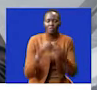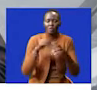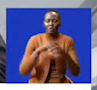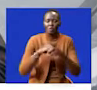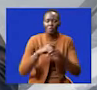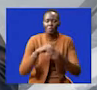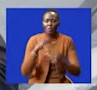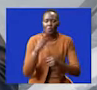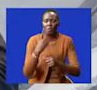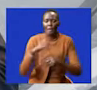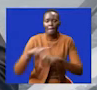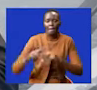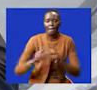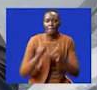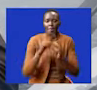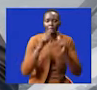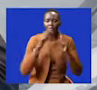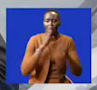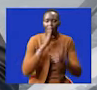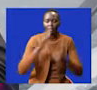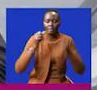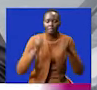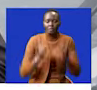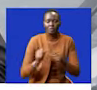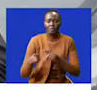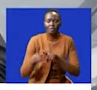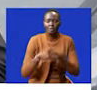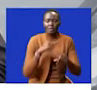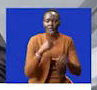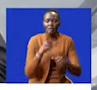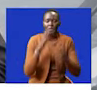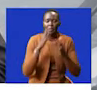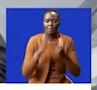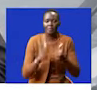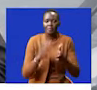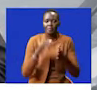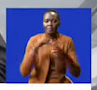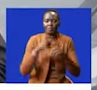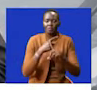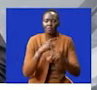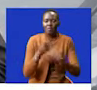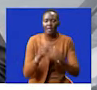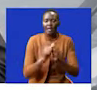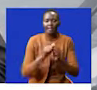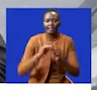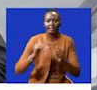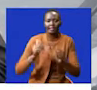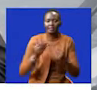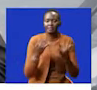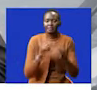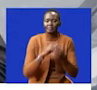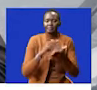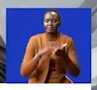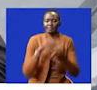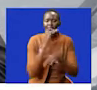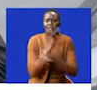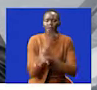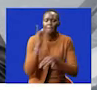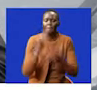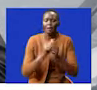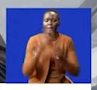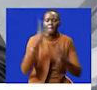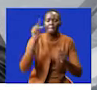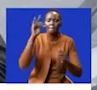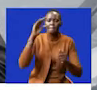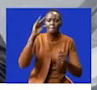mar mondo mi gibed kod teko kaka ogendni mawuok e dhoudi mamoko. Kwayo ma kamaendi nochwal kod jaod bura mogwel John Badi e